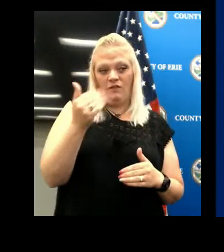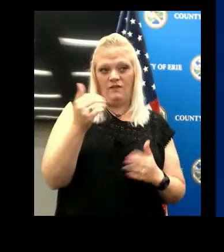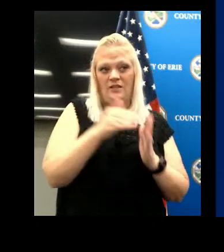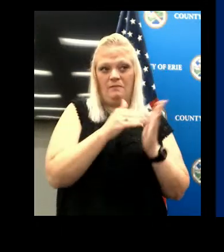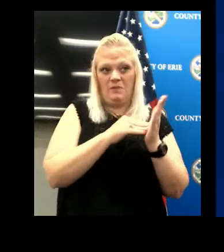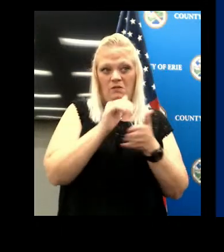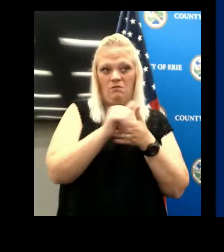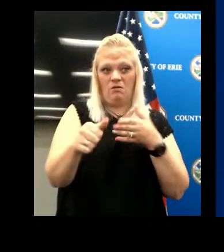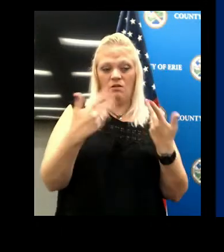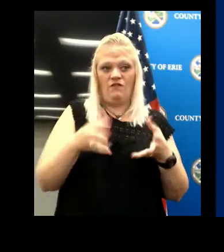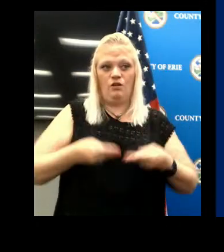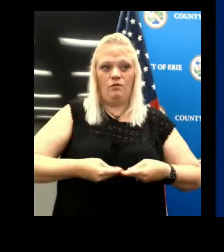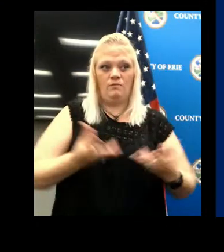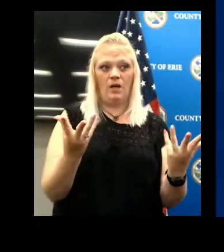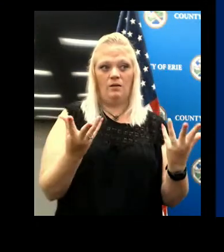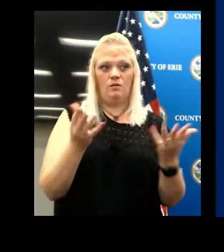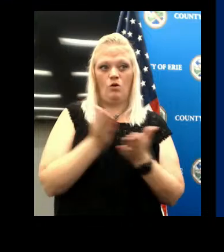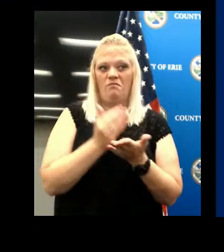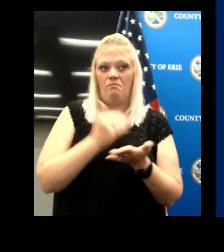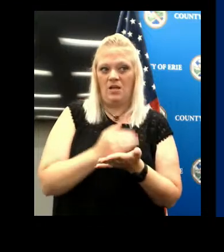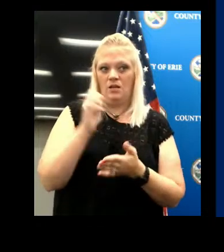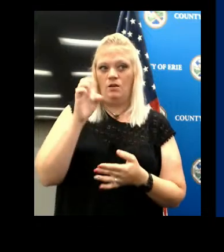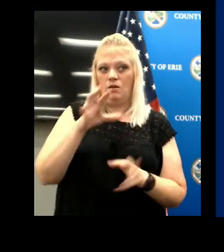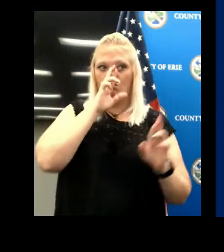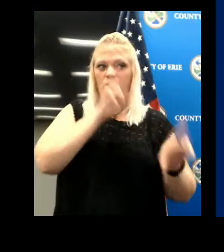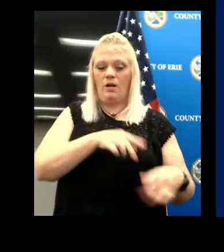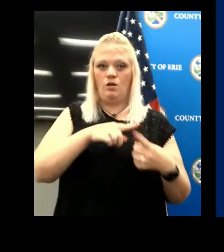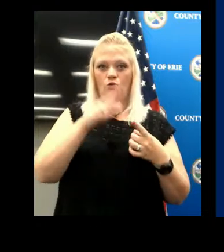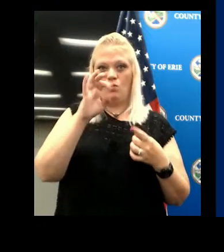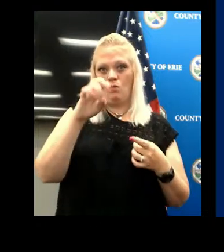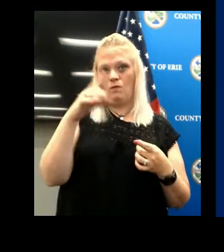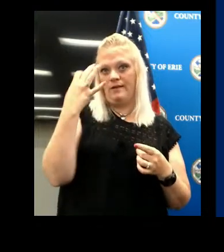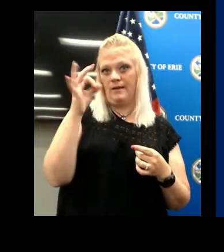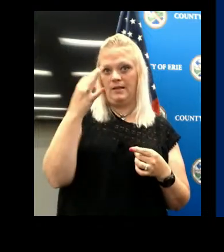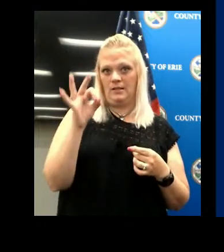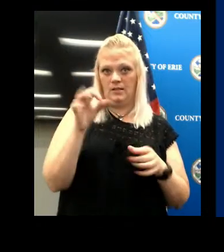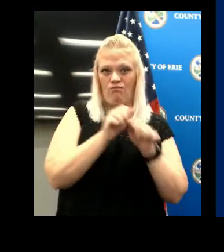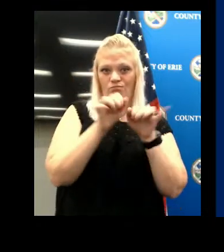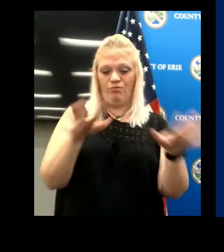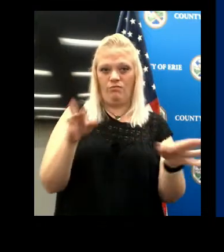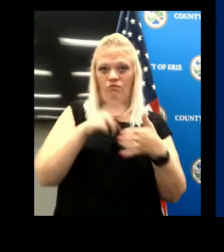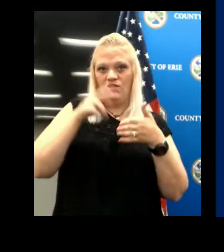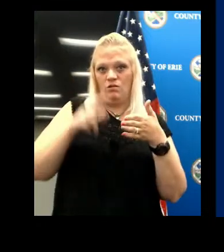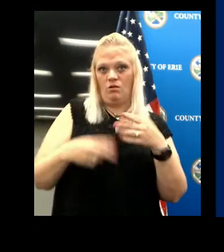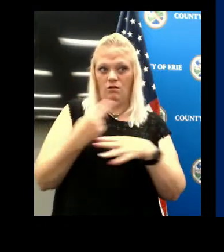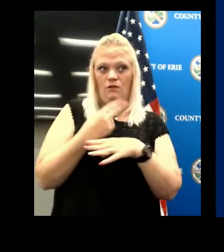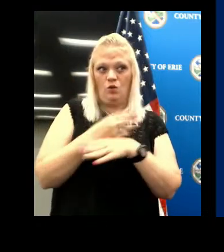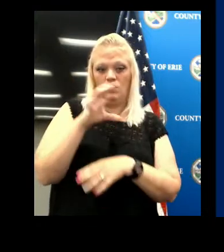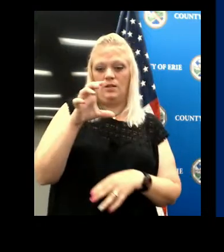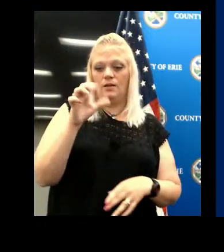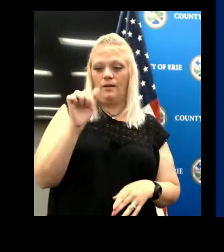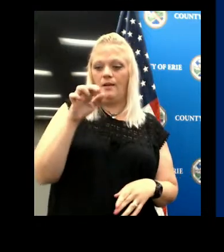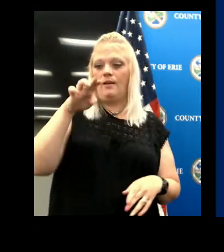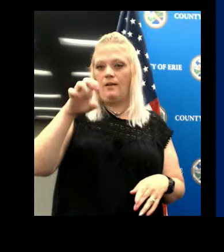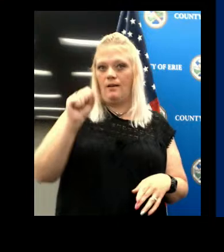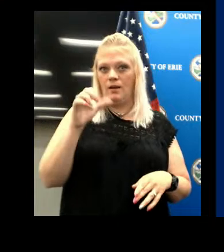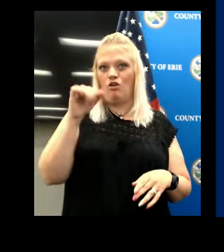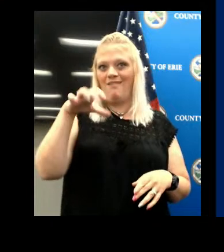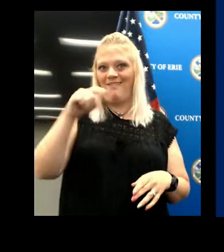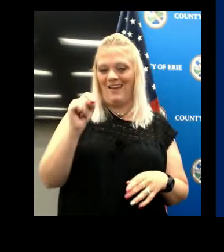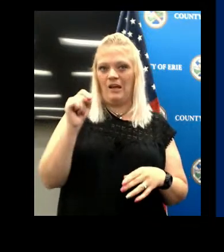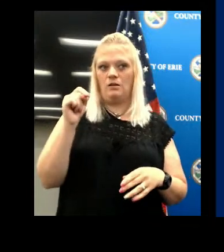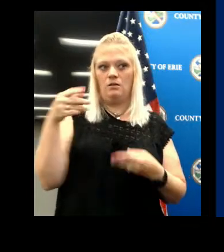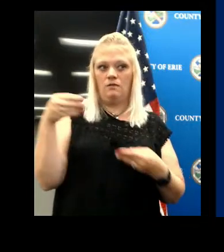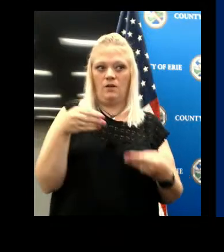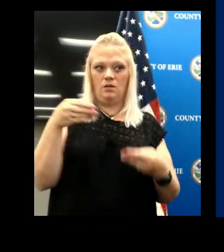million has been spent or budgeted by Erie County responding to the COVID-19 outbreak as a result of using CARES Act funding. The total award from the